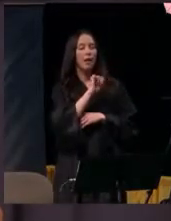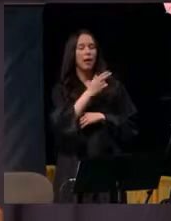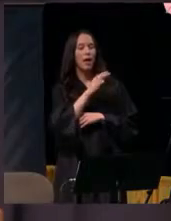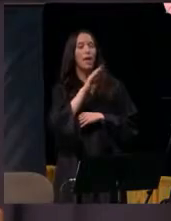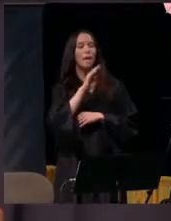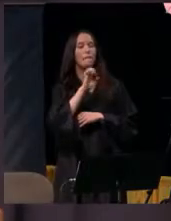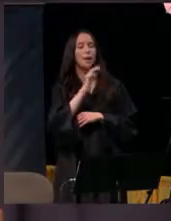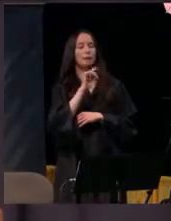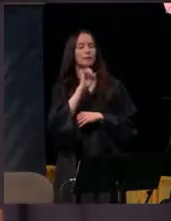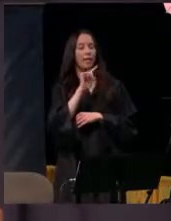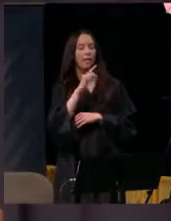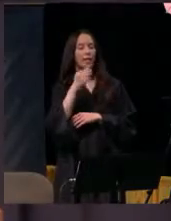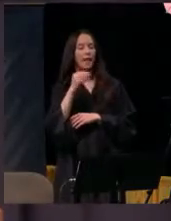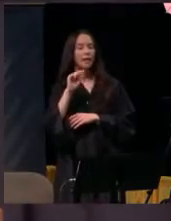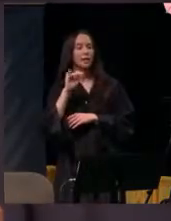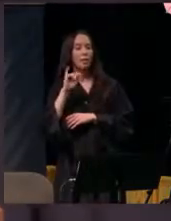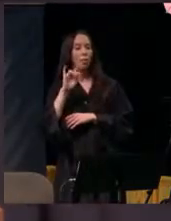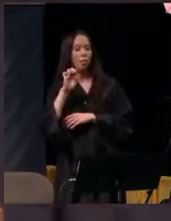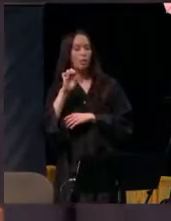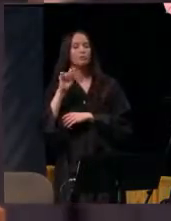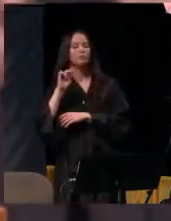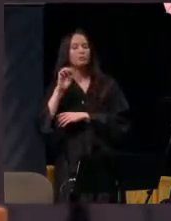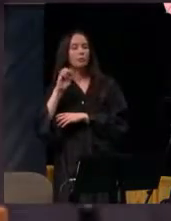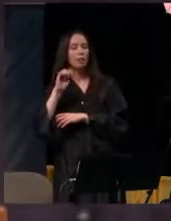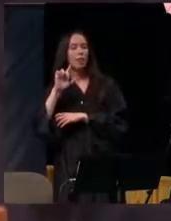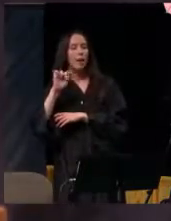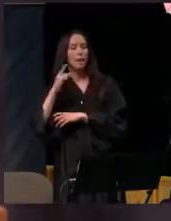their roles in today's ceremonies.